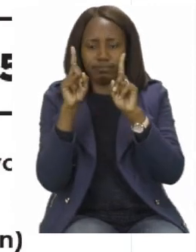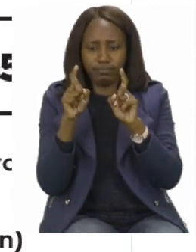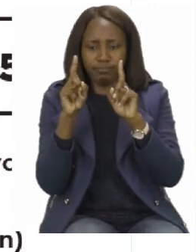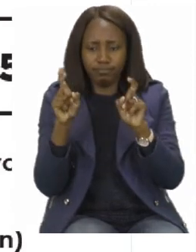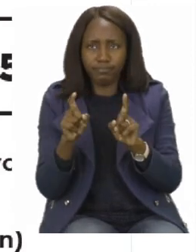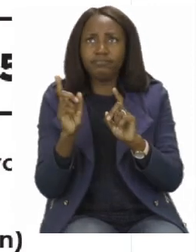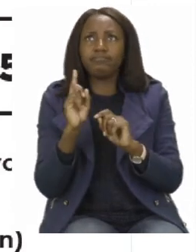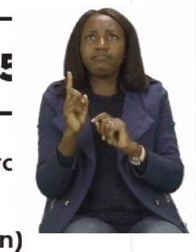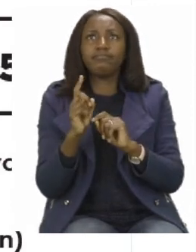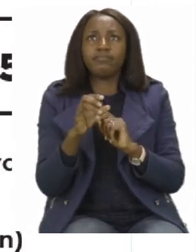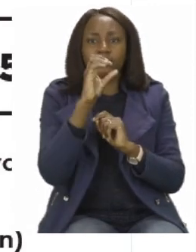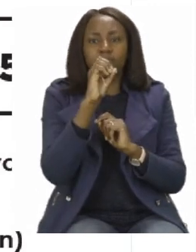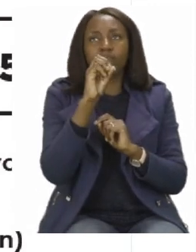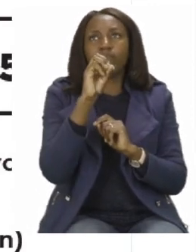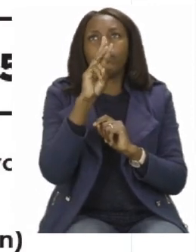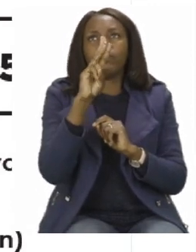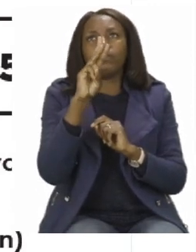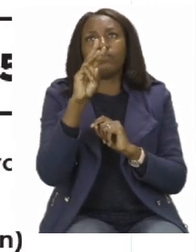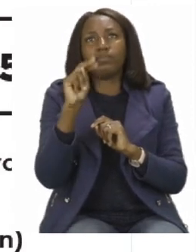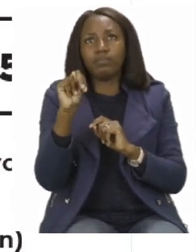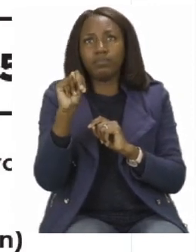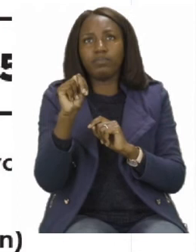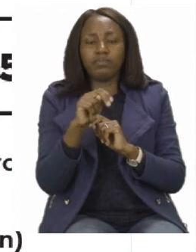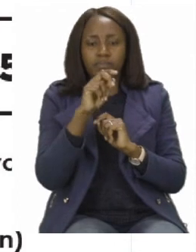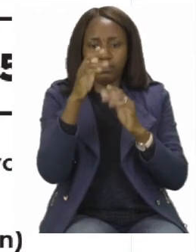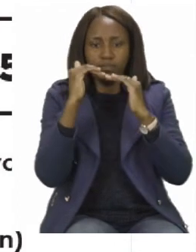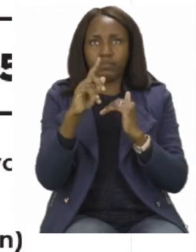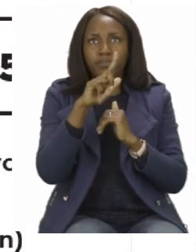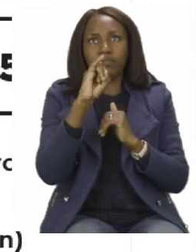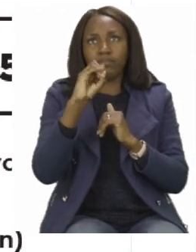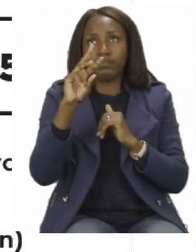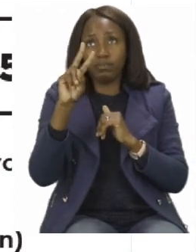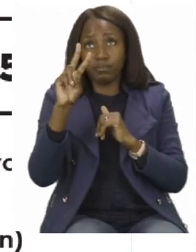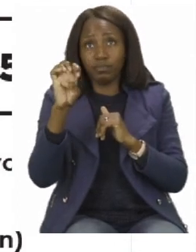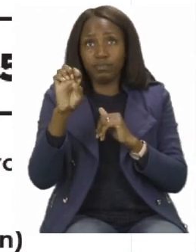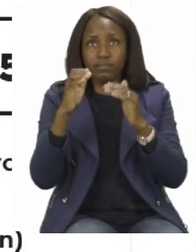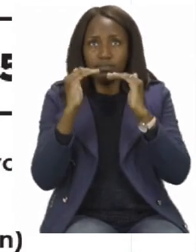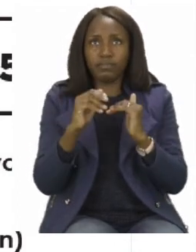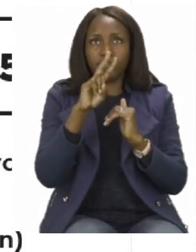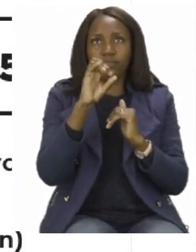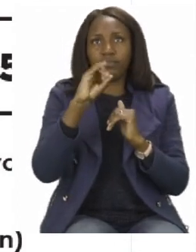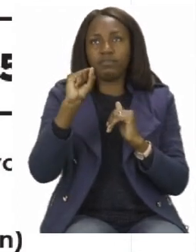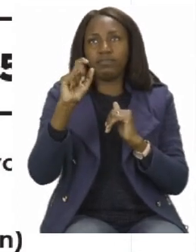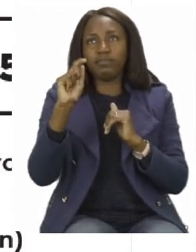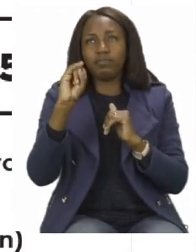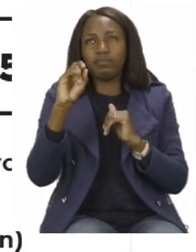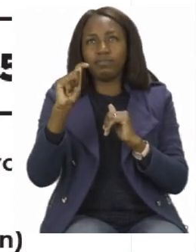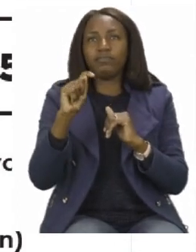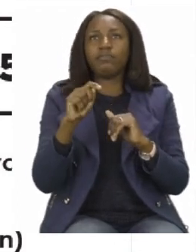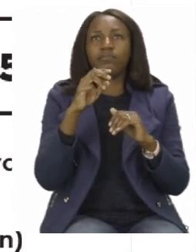have own, live, visit, work,